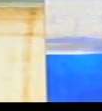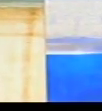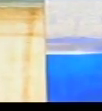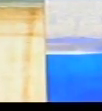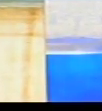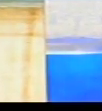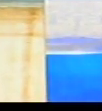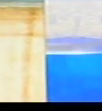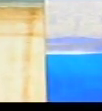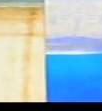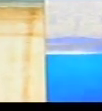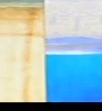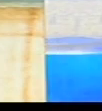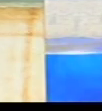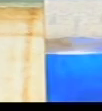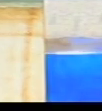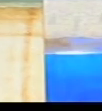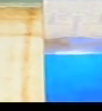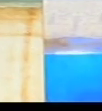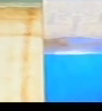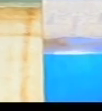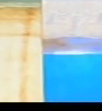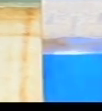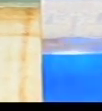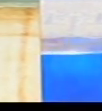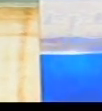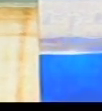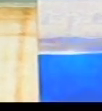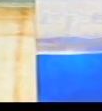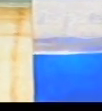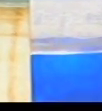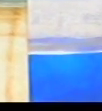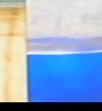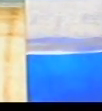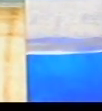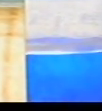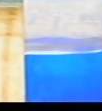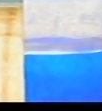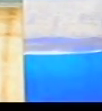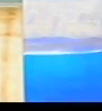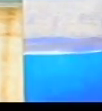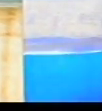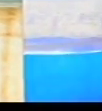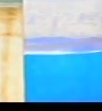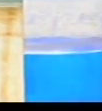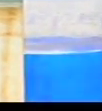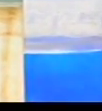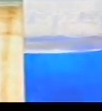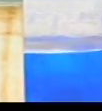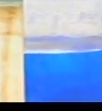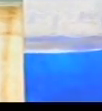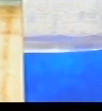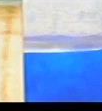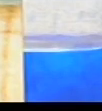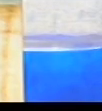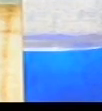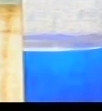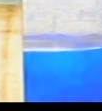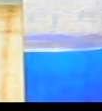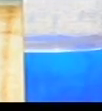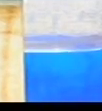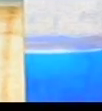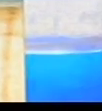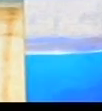is not even here. But you tell the Lord, I'm sorry for what I did to that person. And when I see him, I'm going to